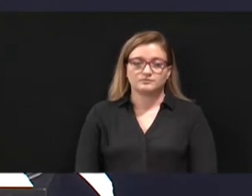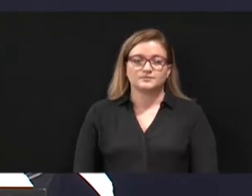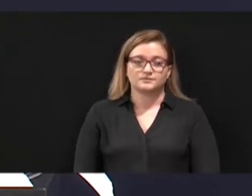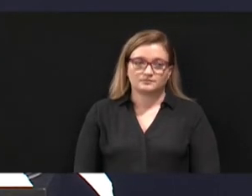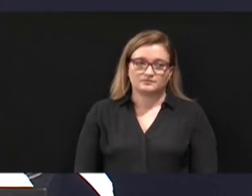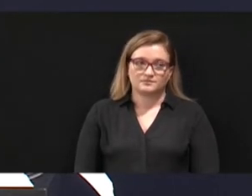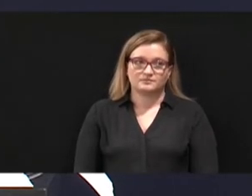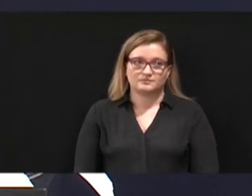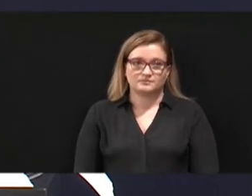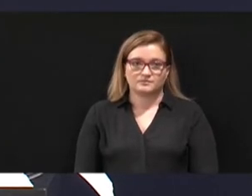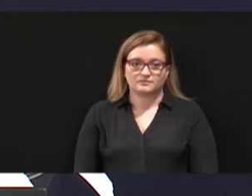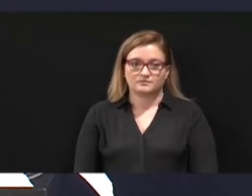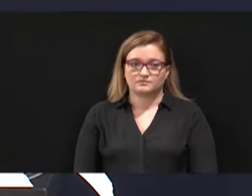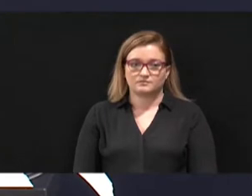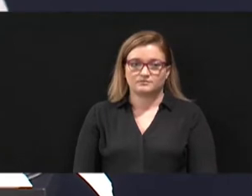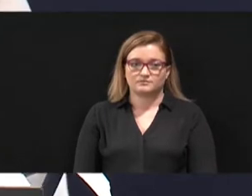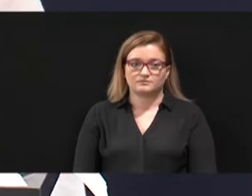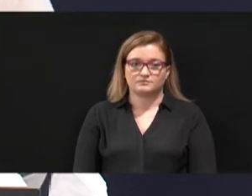Full screen.